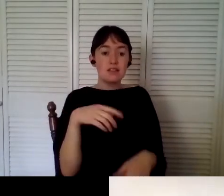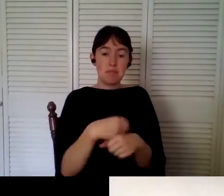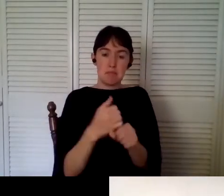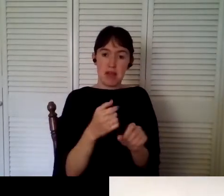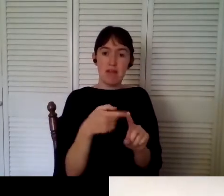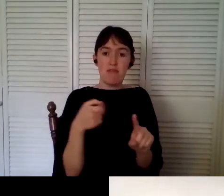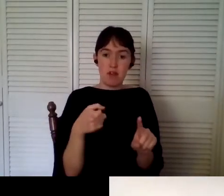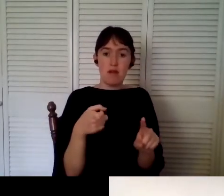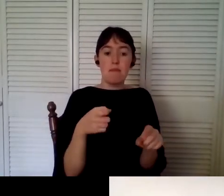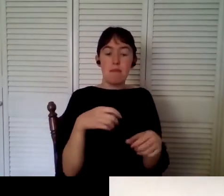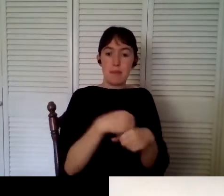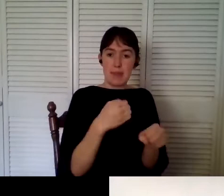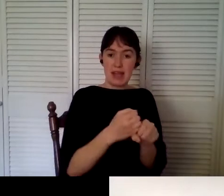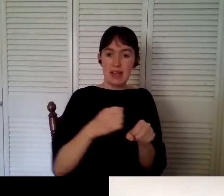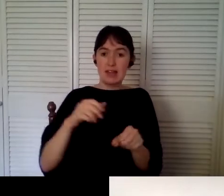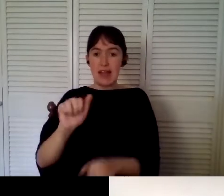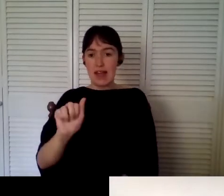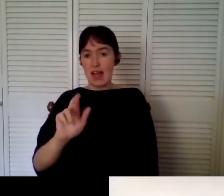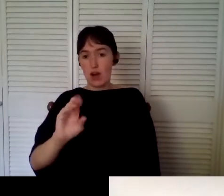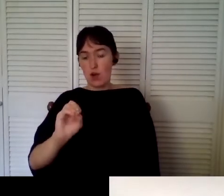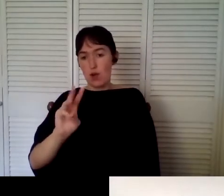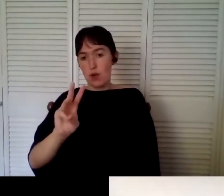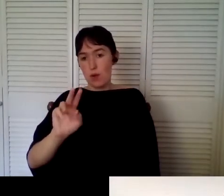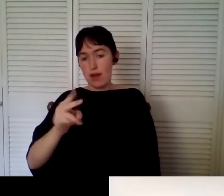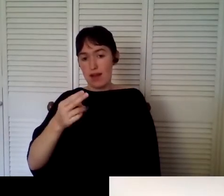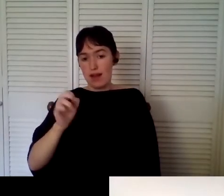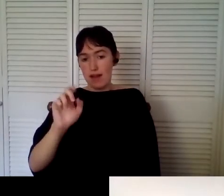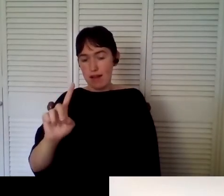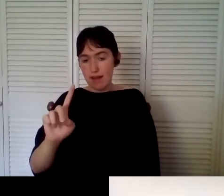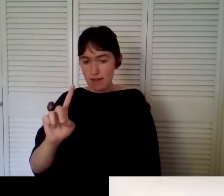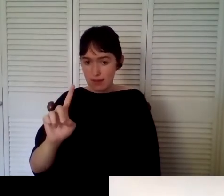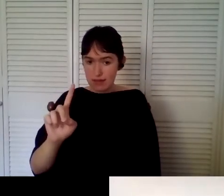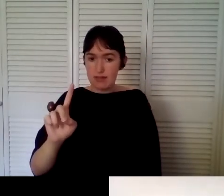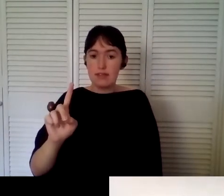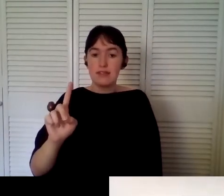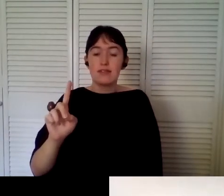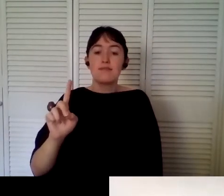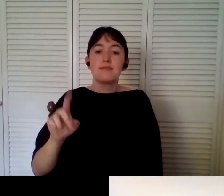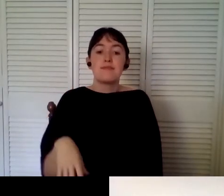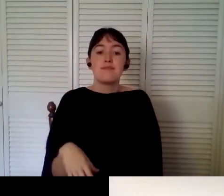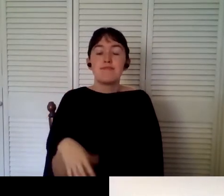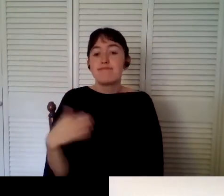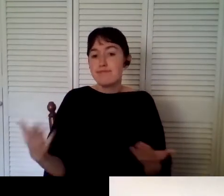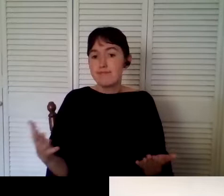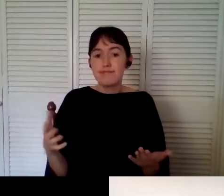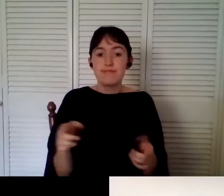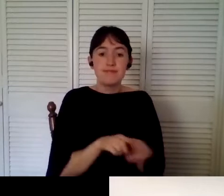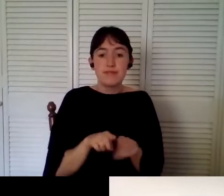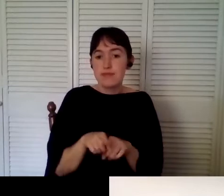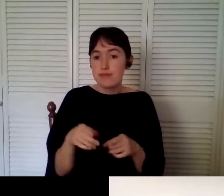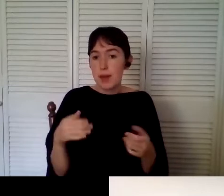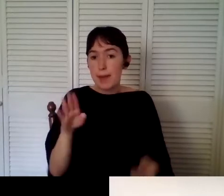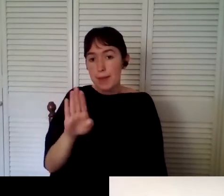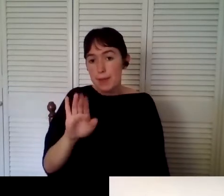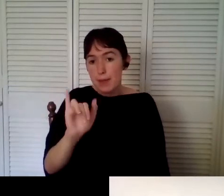as opposed to a tool in and of itself. Right. there's also a bias. Everyone carries biases. Archaeologists